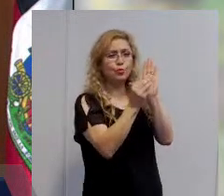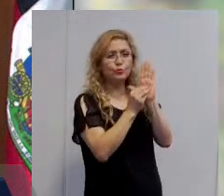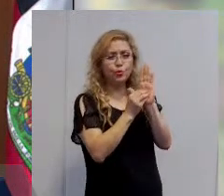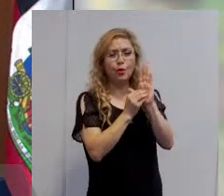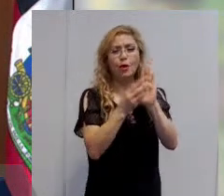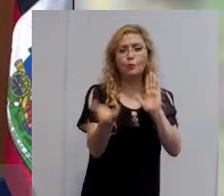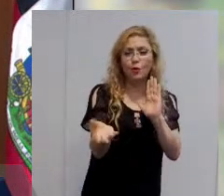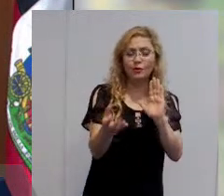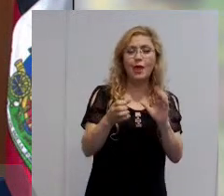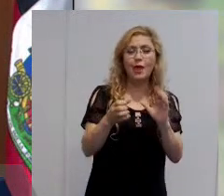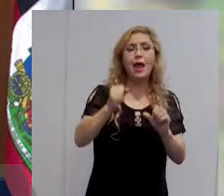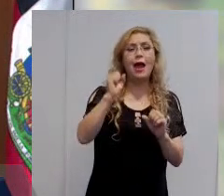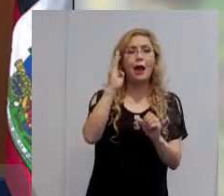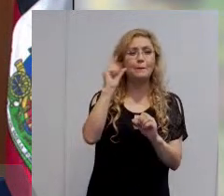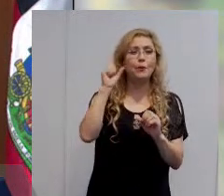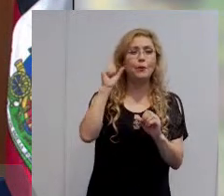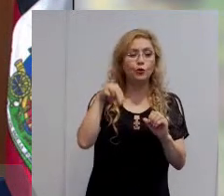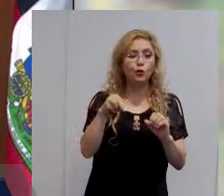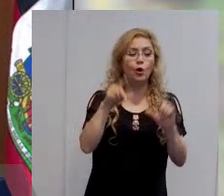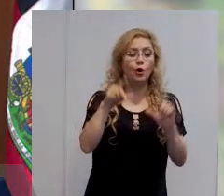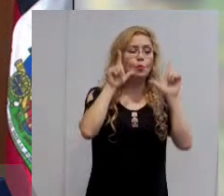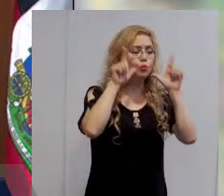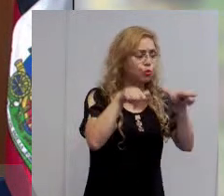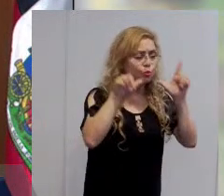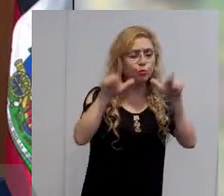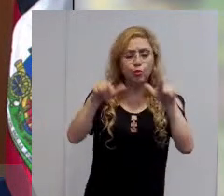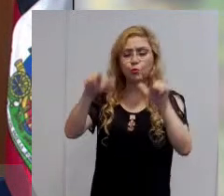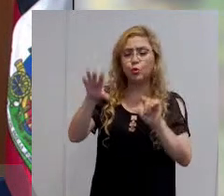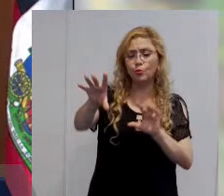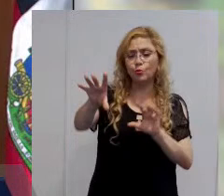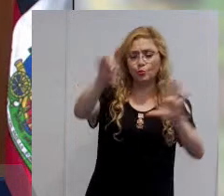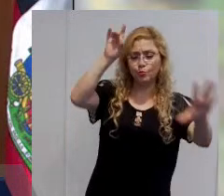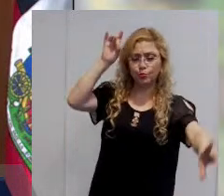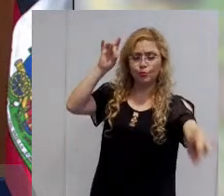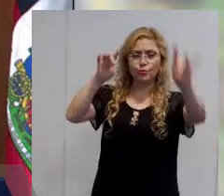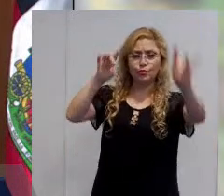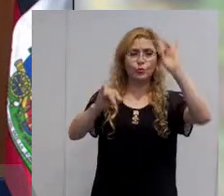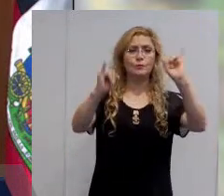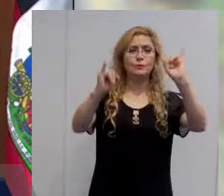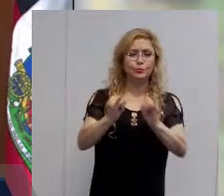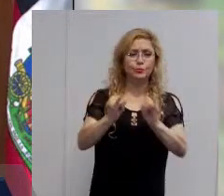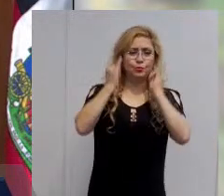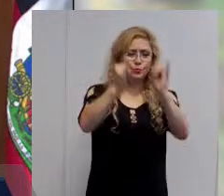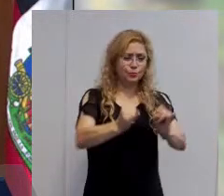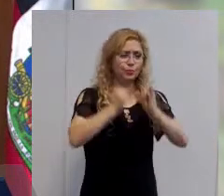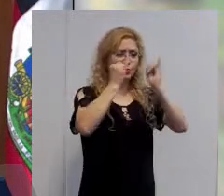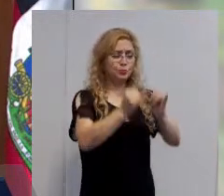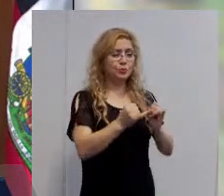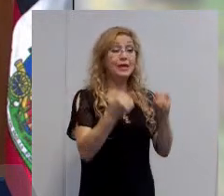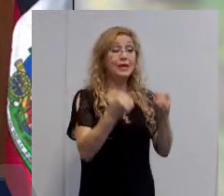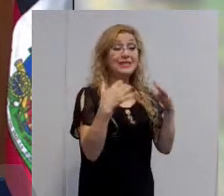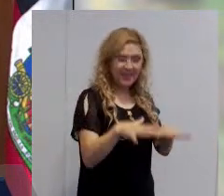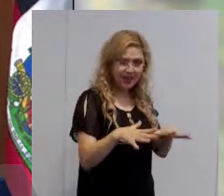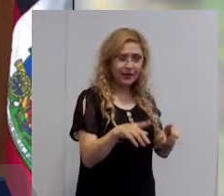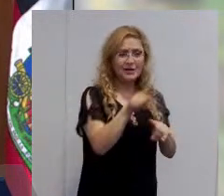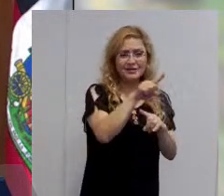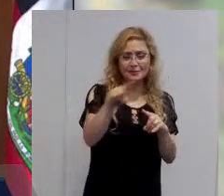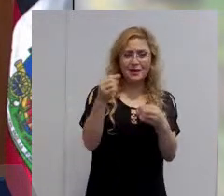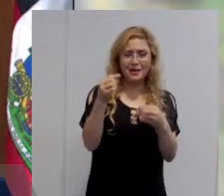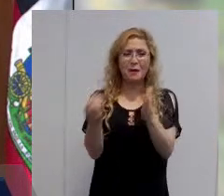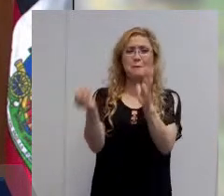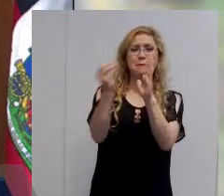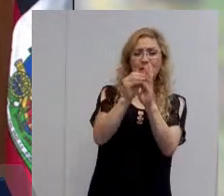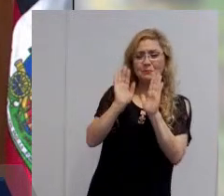to use, or the if we have a hectare affected by a plague, how can we how can